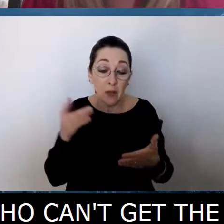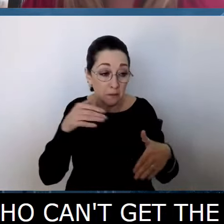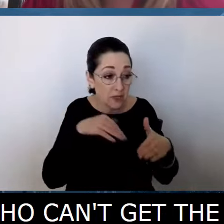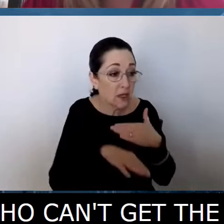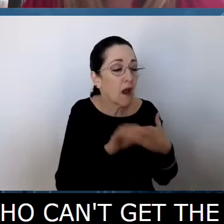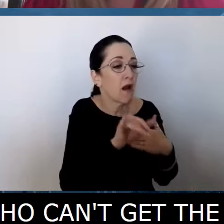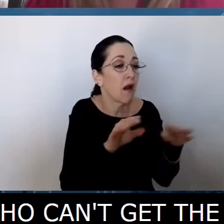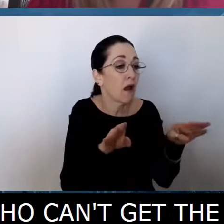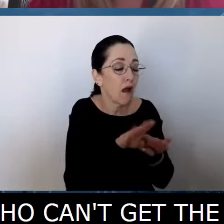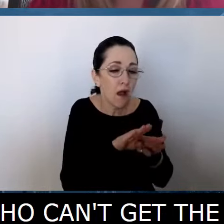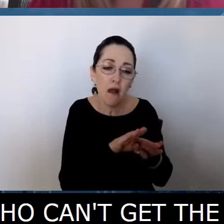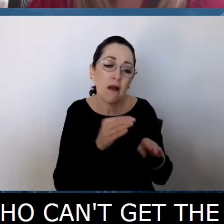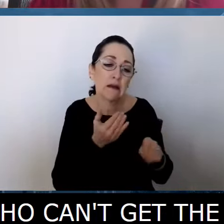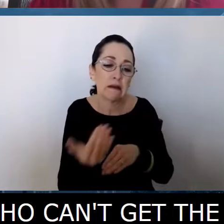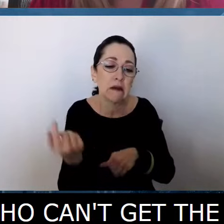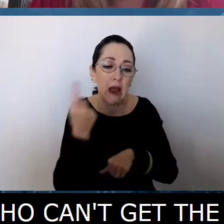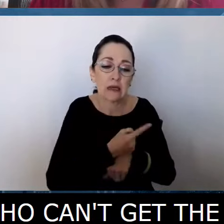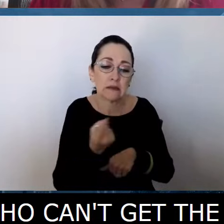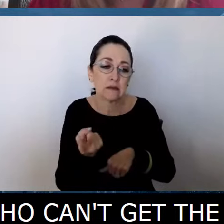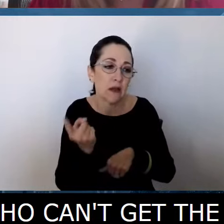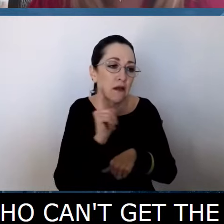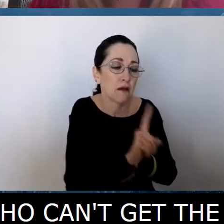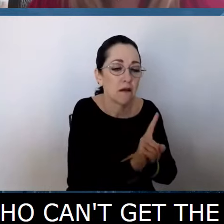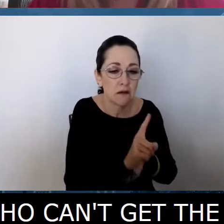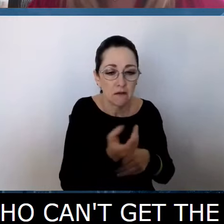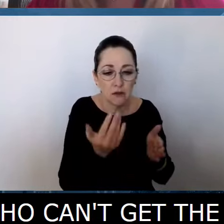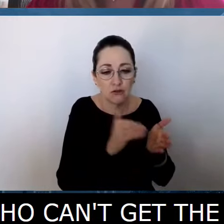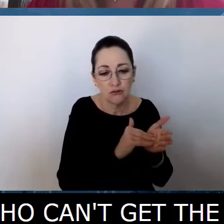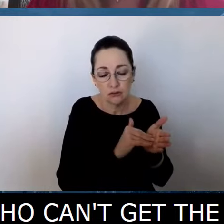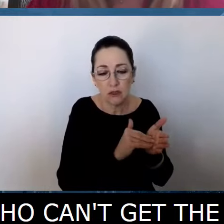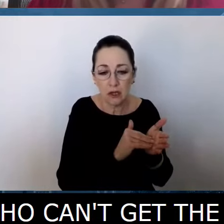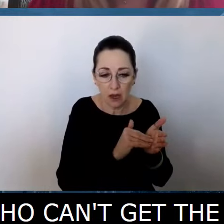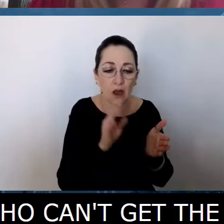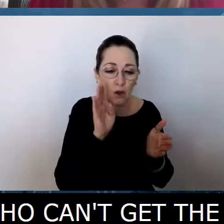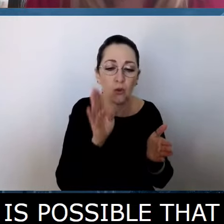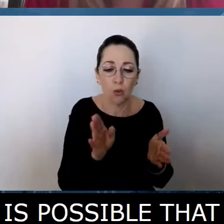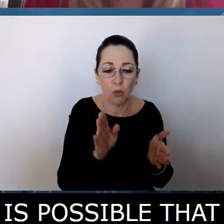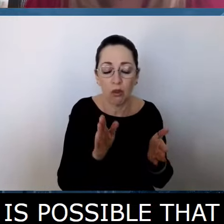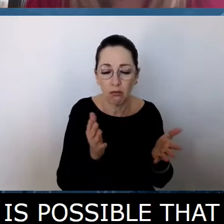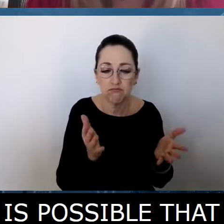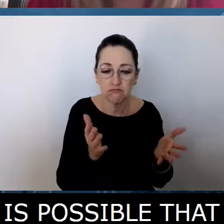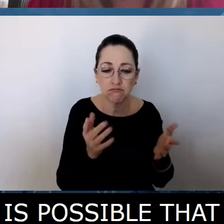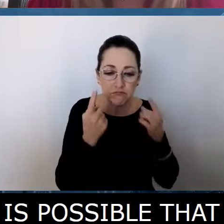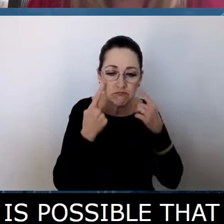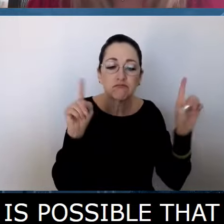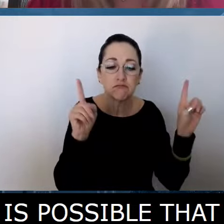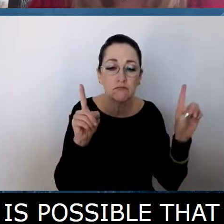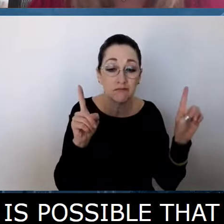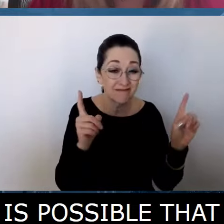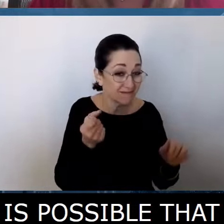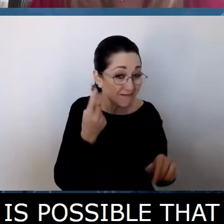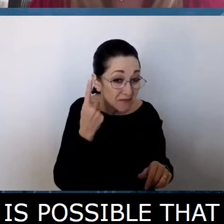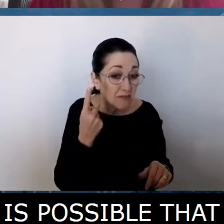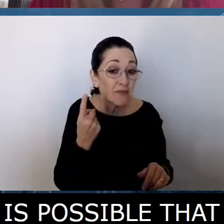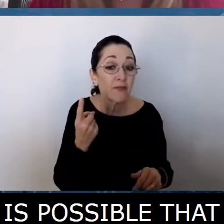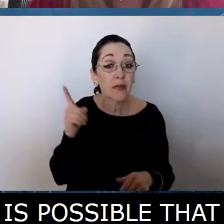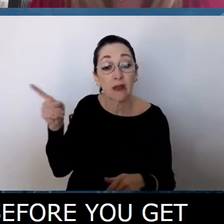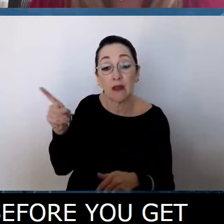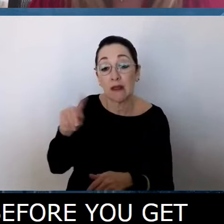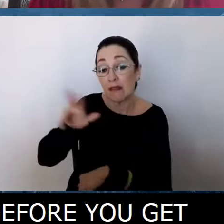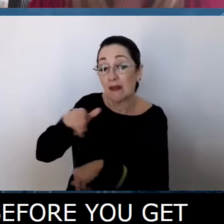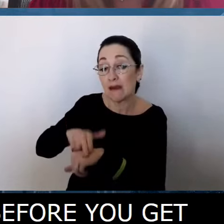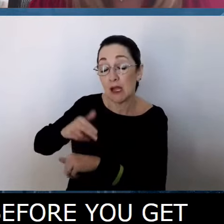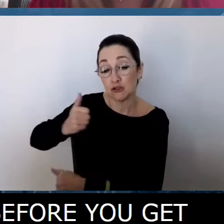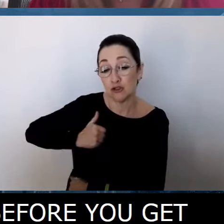scheduled. We're very fortunate that we still have the National Guard helping us out. They've done just an amazing job in